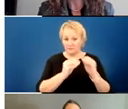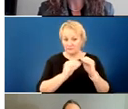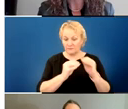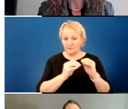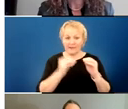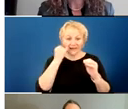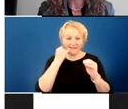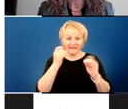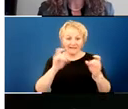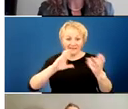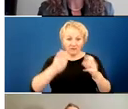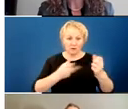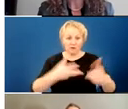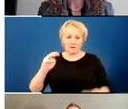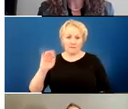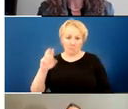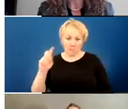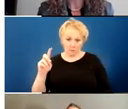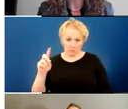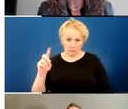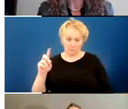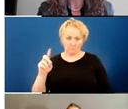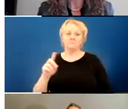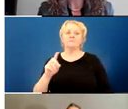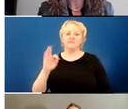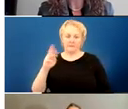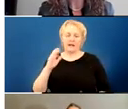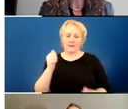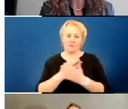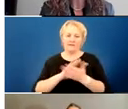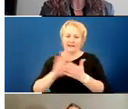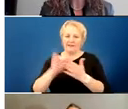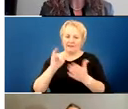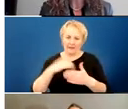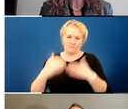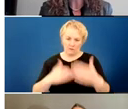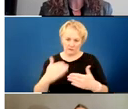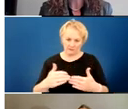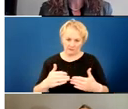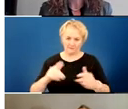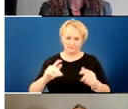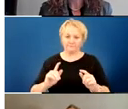mold growth. So they'll help with that cleanup process as well.